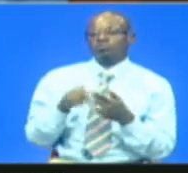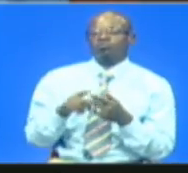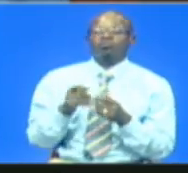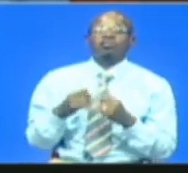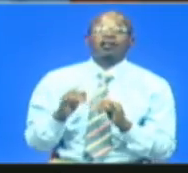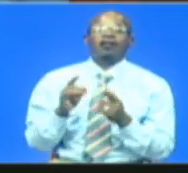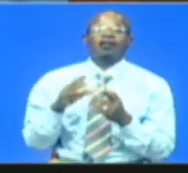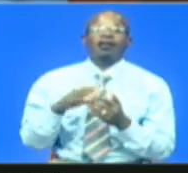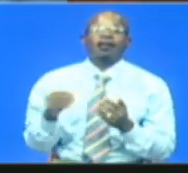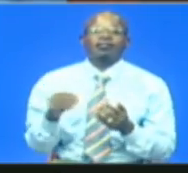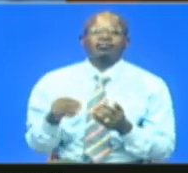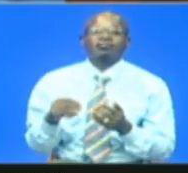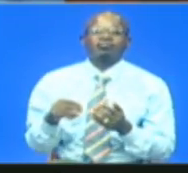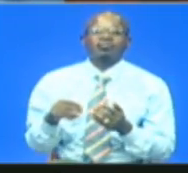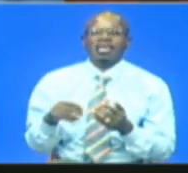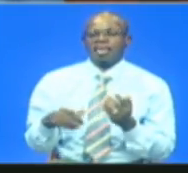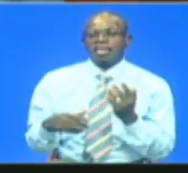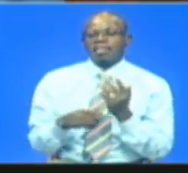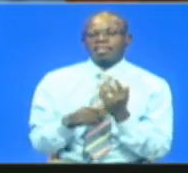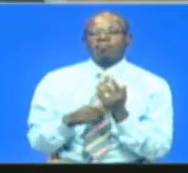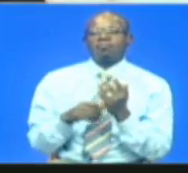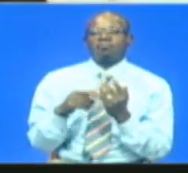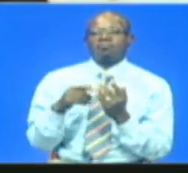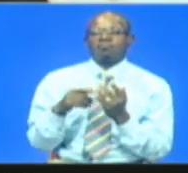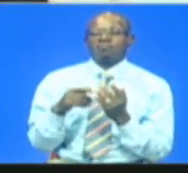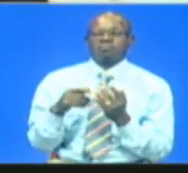to tarnish the name of my administration.